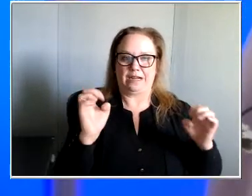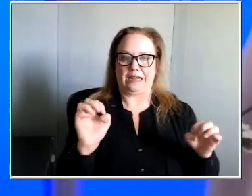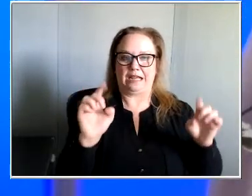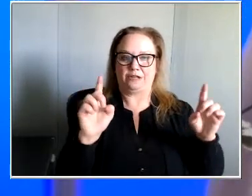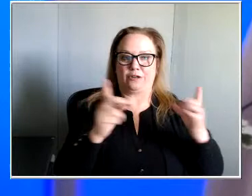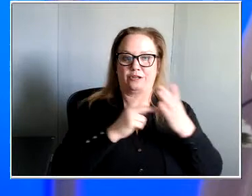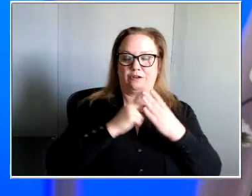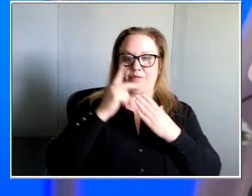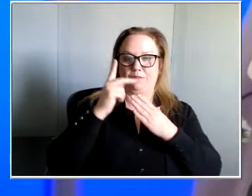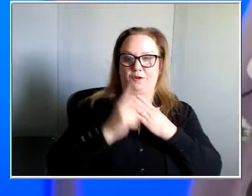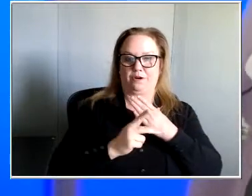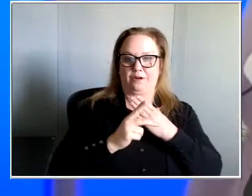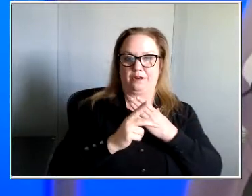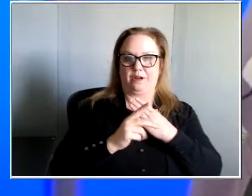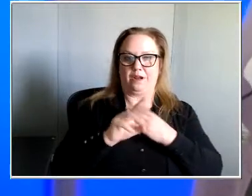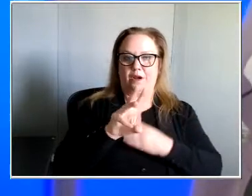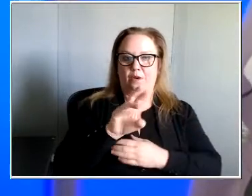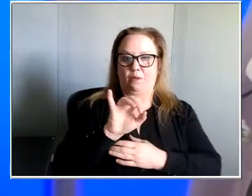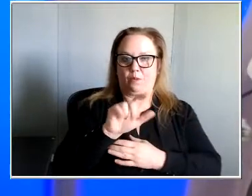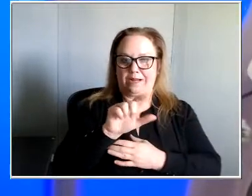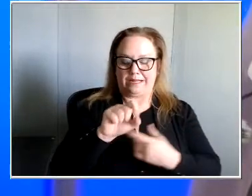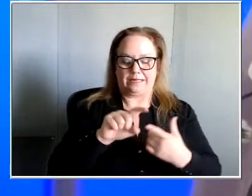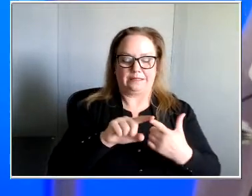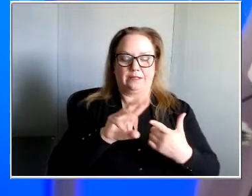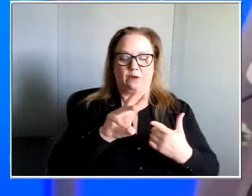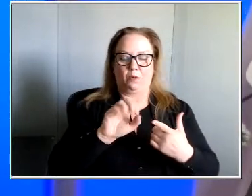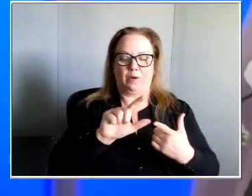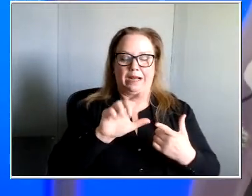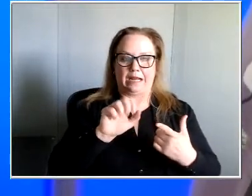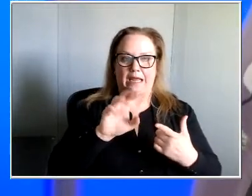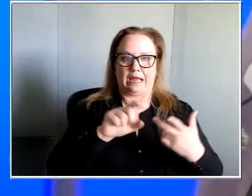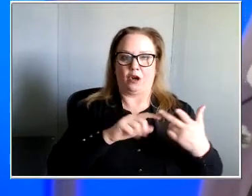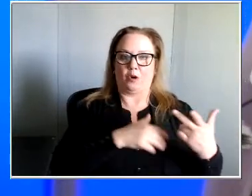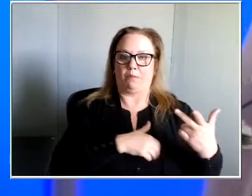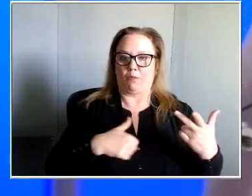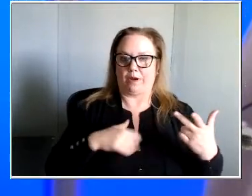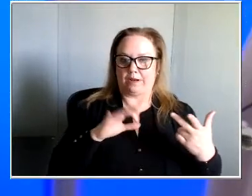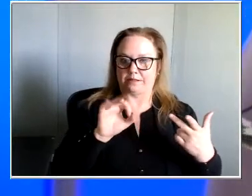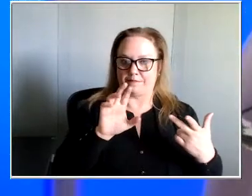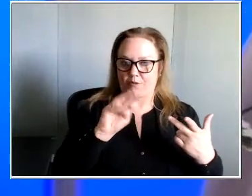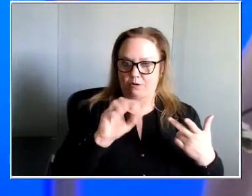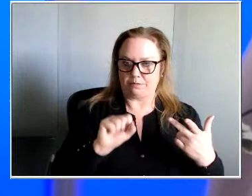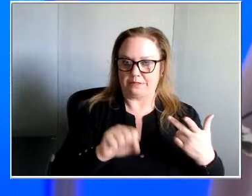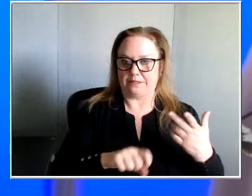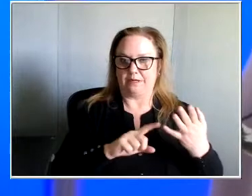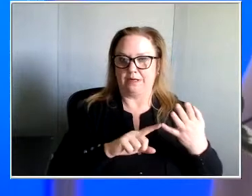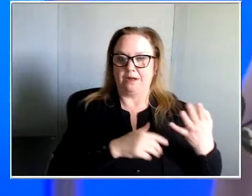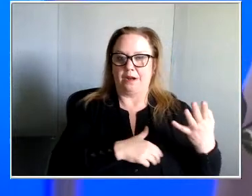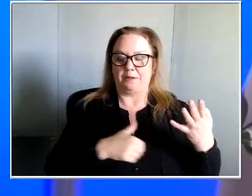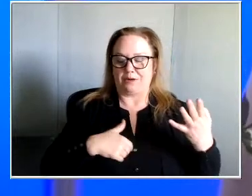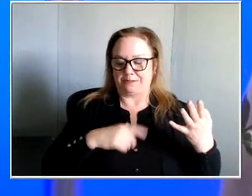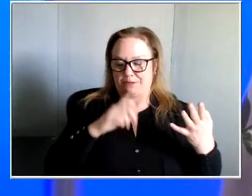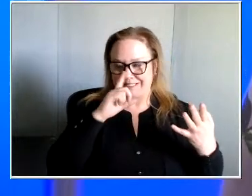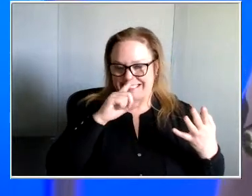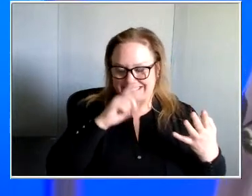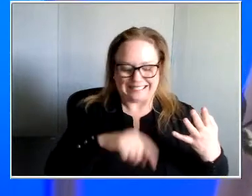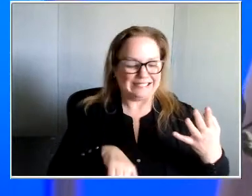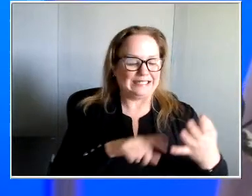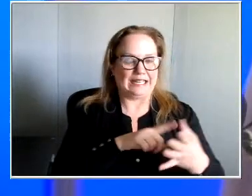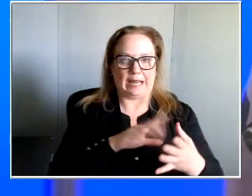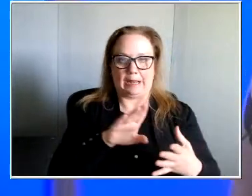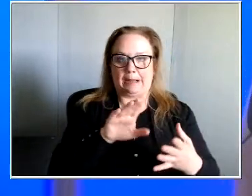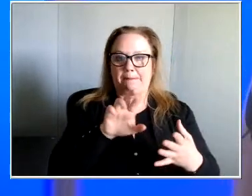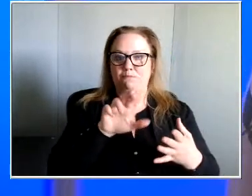programs on wigs, wig care, breast forms, breast prostheses, and bras to